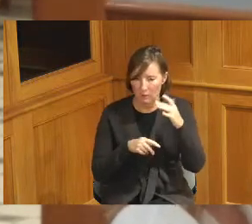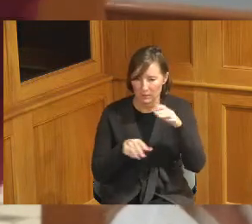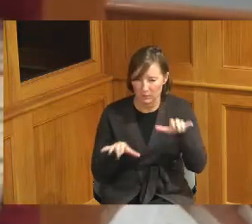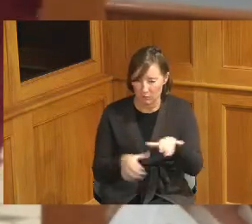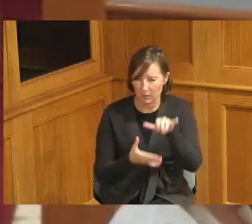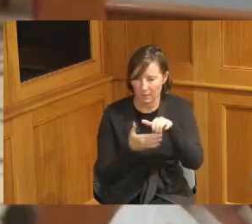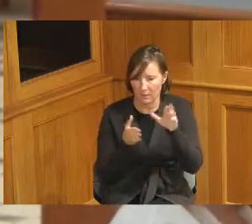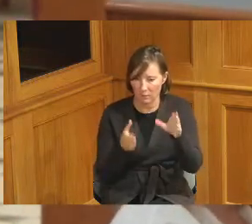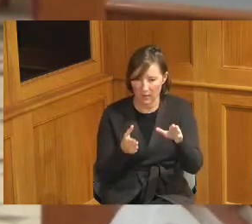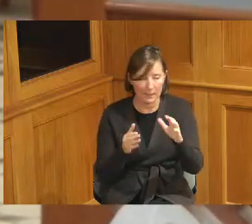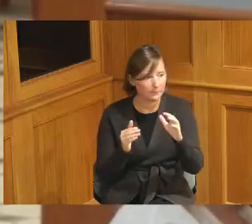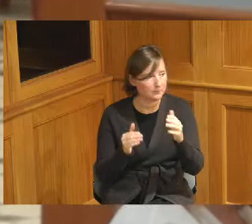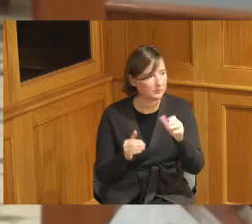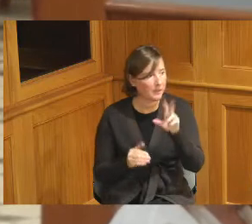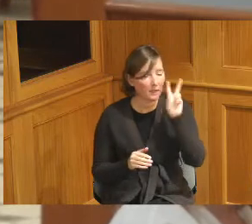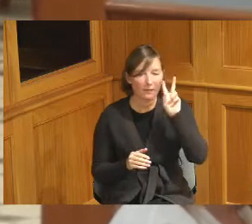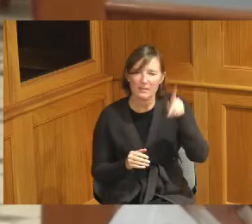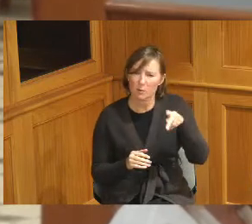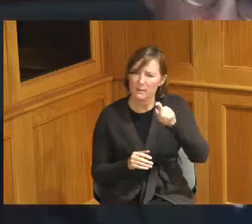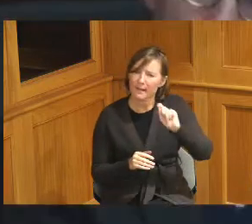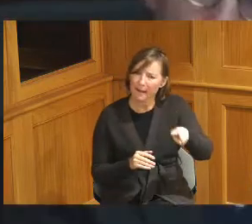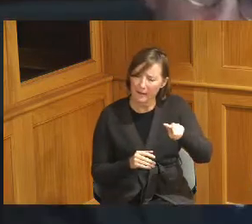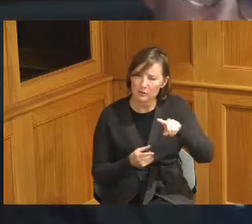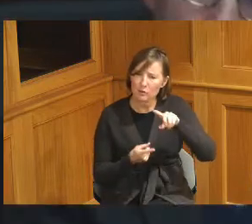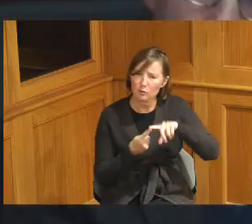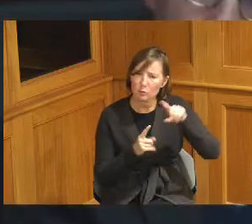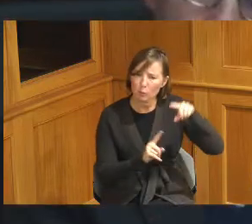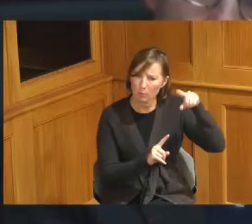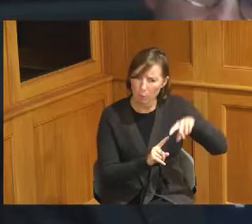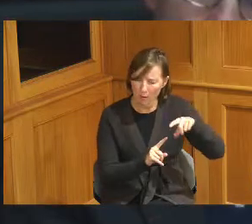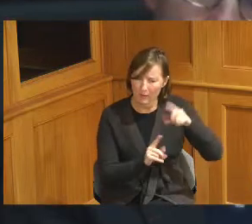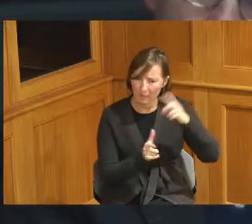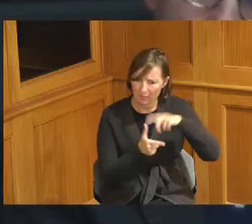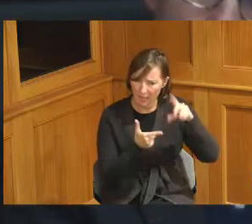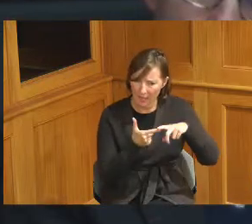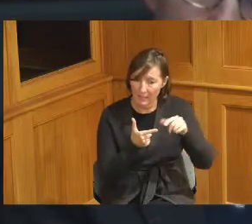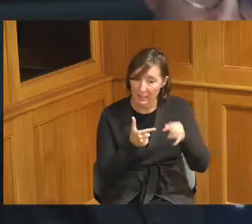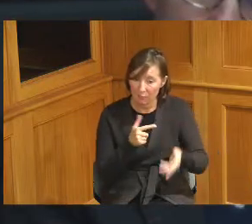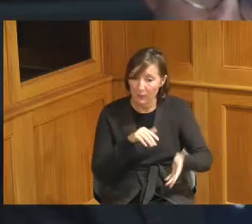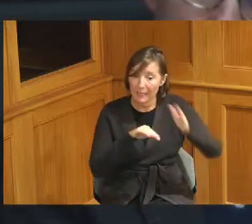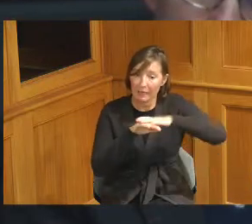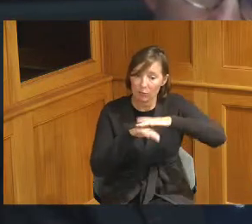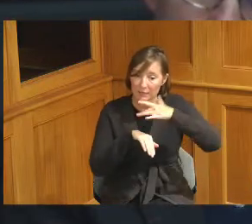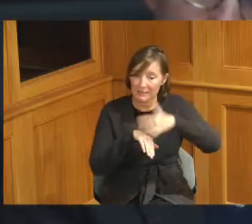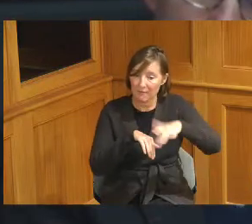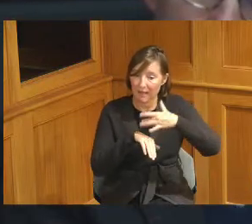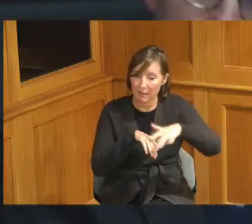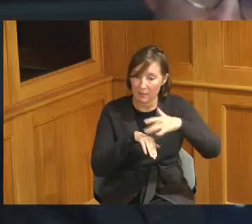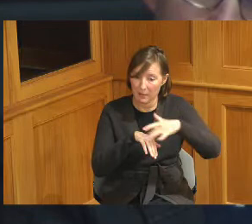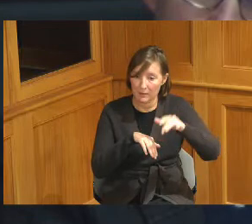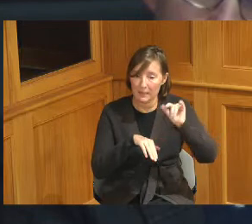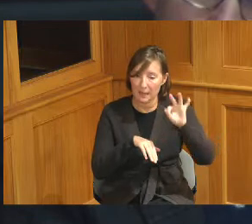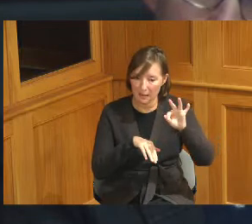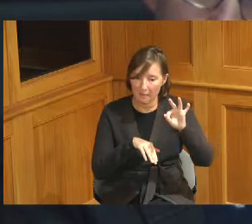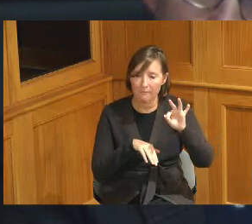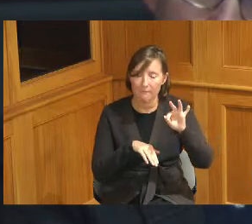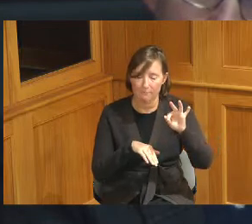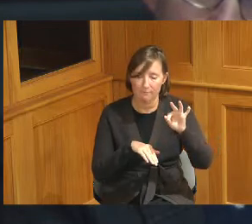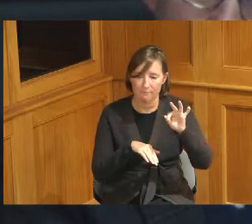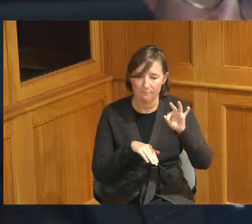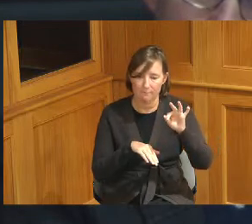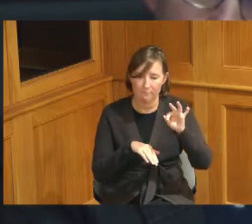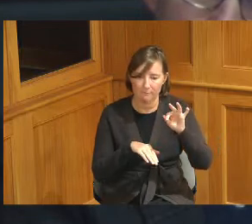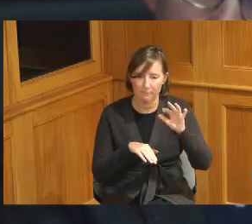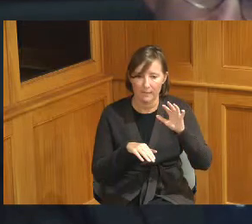that make sense? Yeah, and so I guess to your point then, if we were to increase the availability of these, of